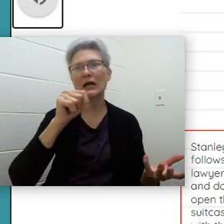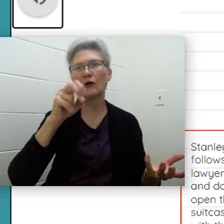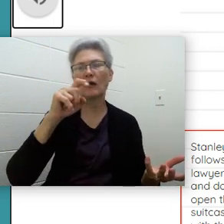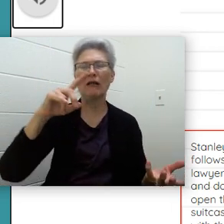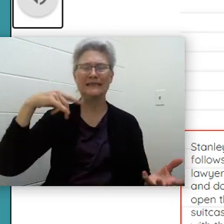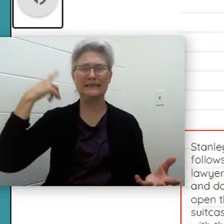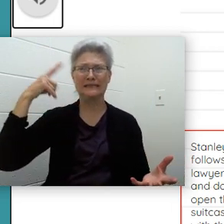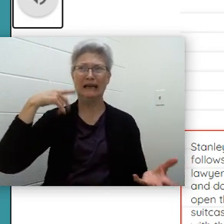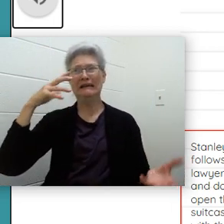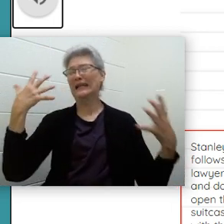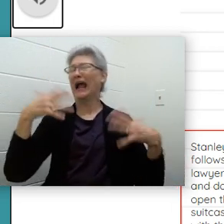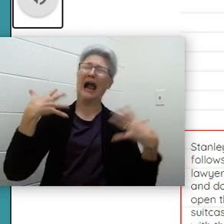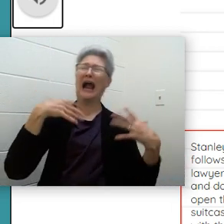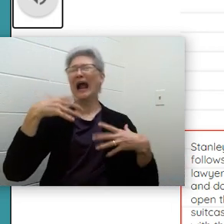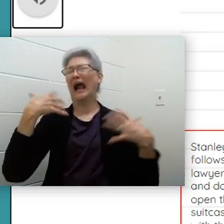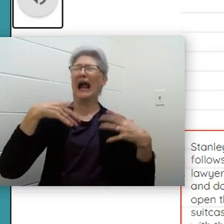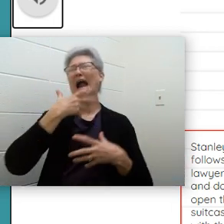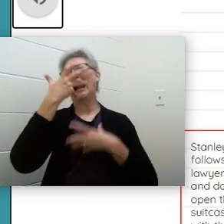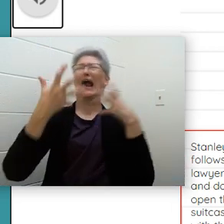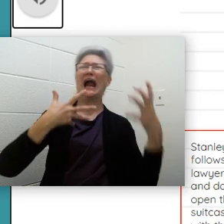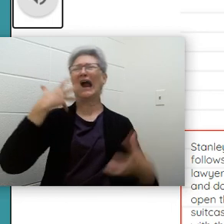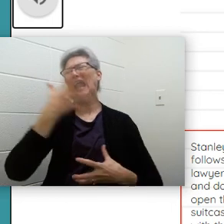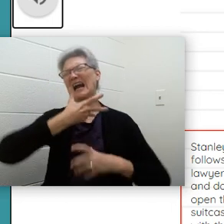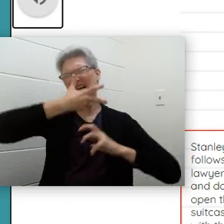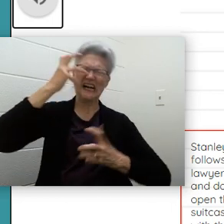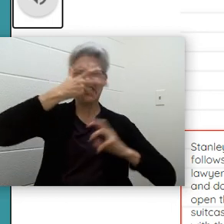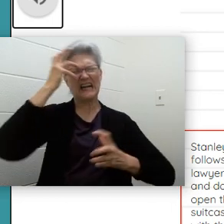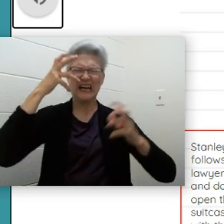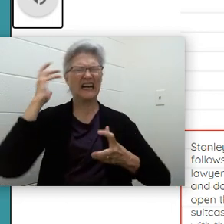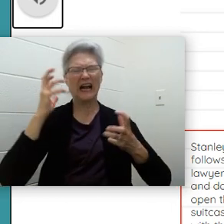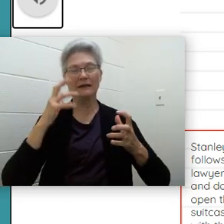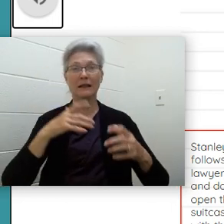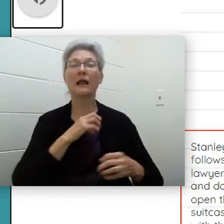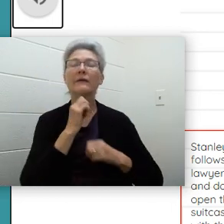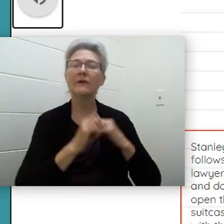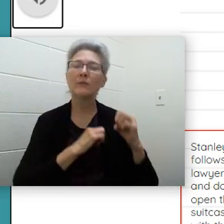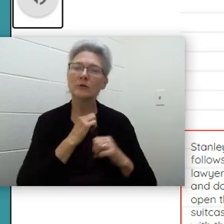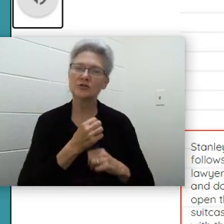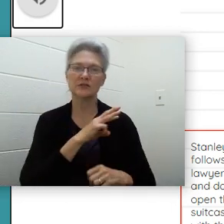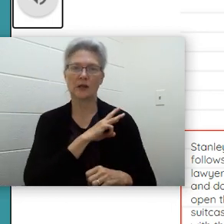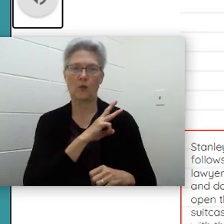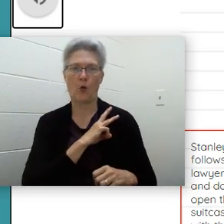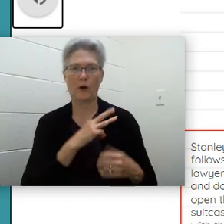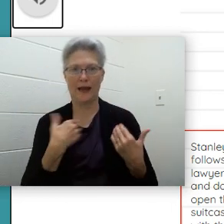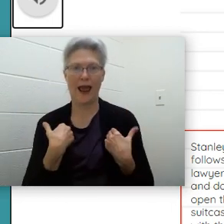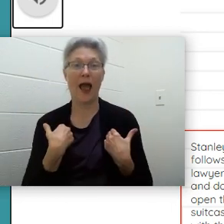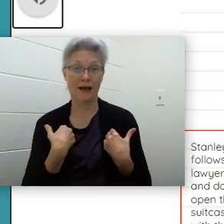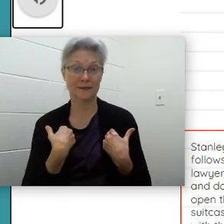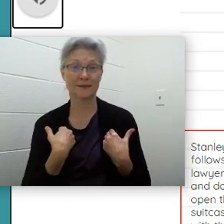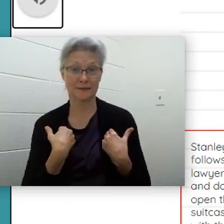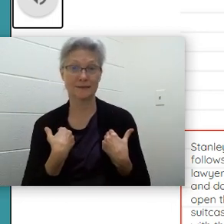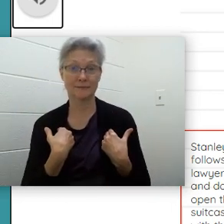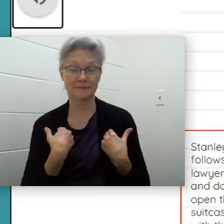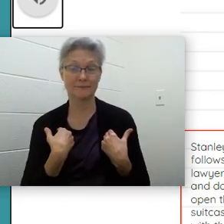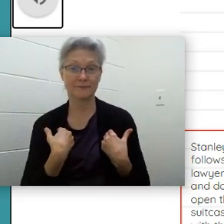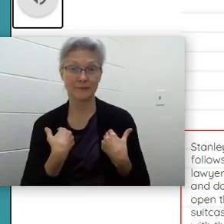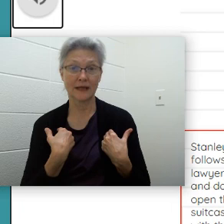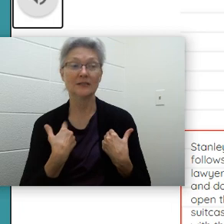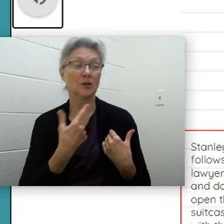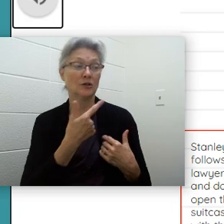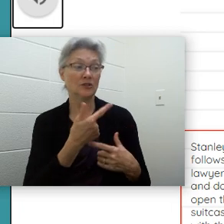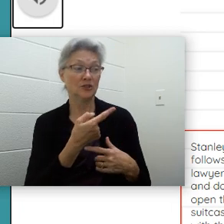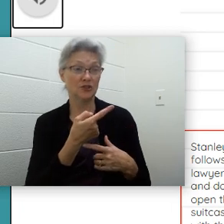almost crying, but also very mad and angry. There's a lot of emotions that the warden is having, and so